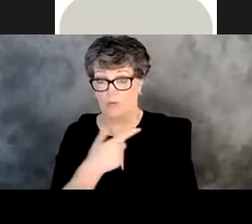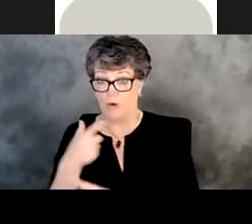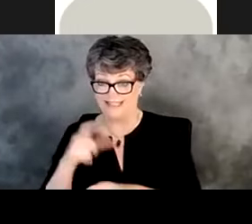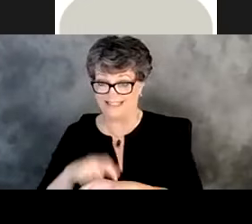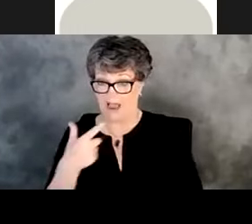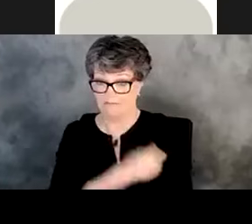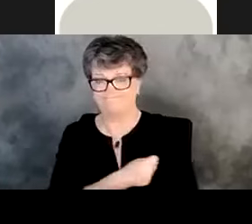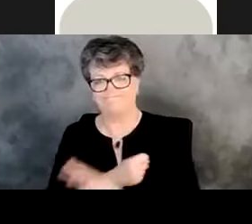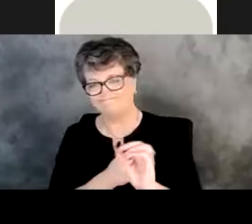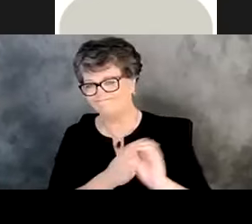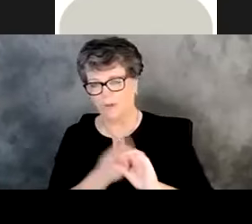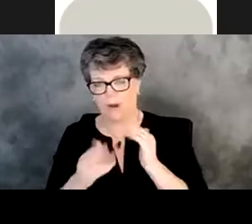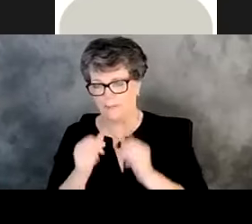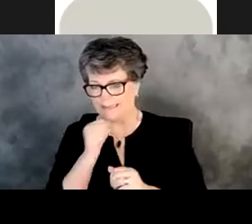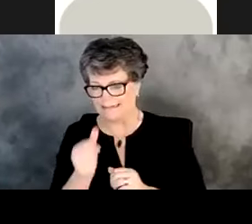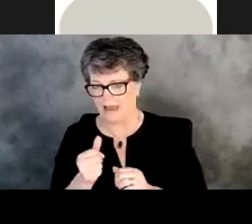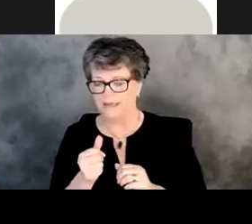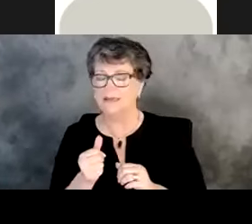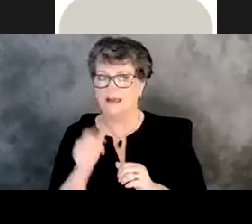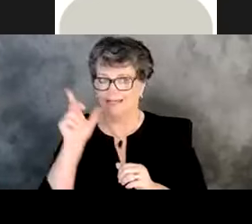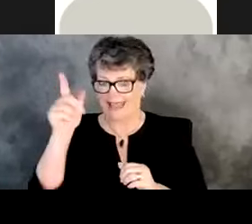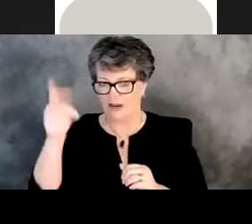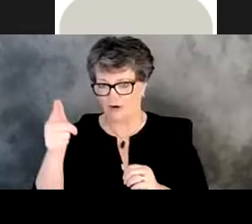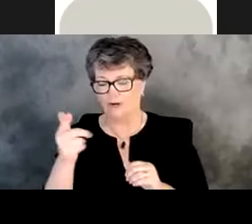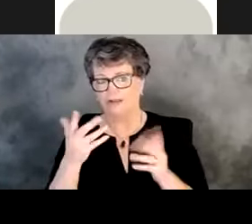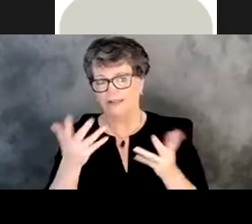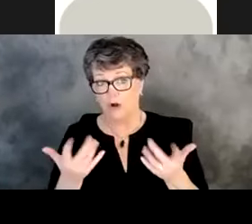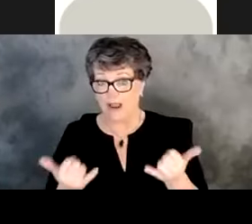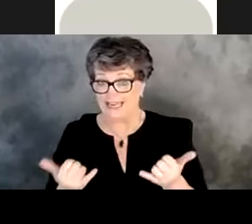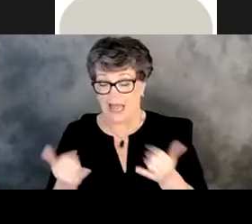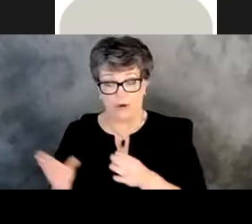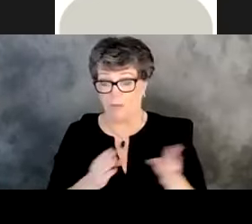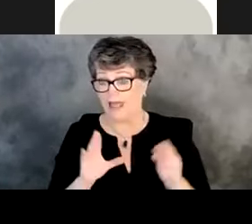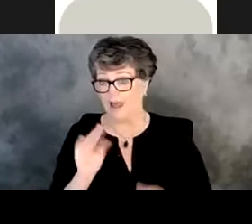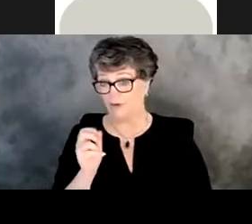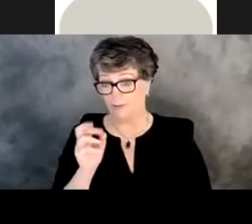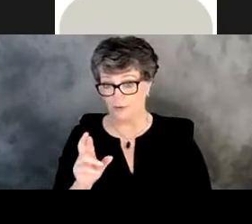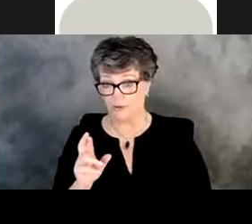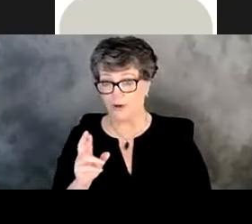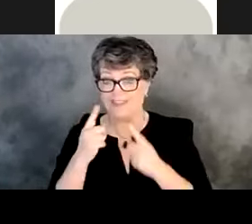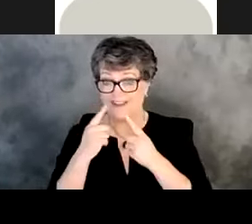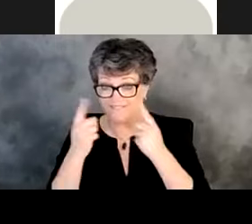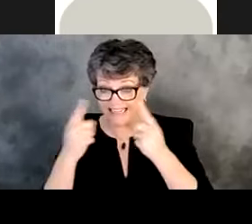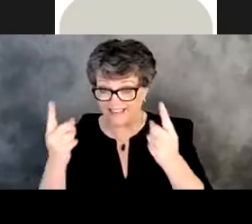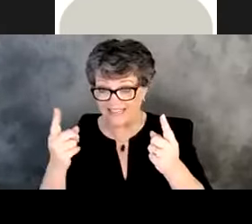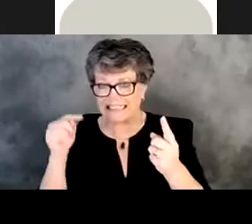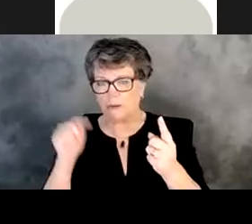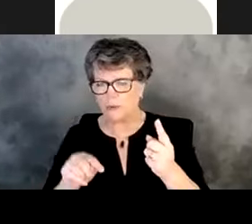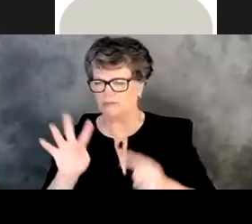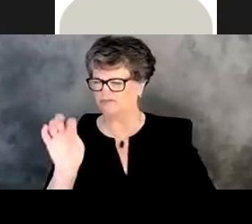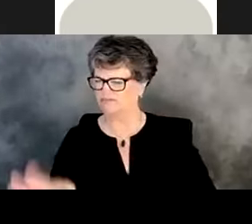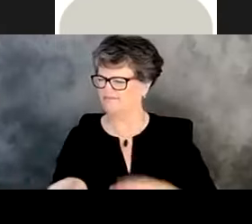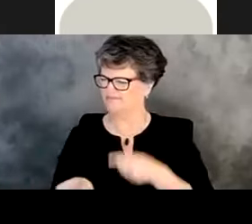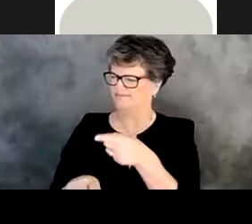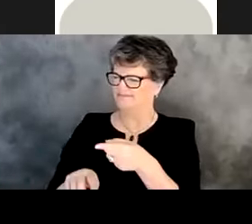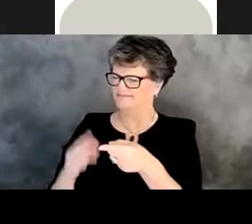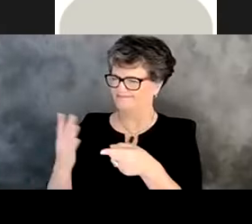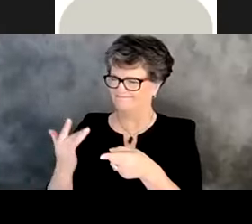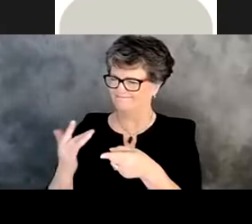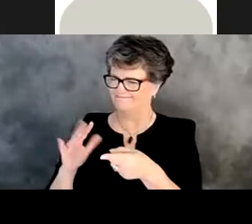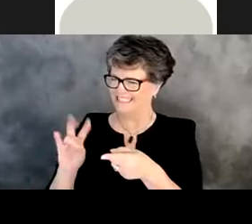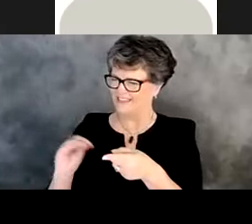current plans to give boosters for Johnson & Johnson. But the effectiveness is also being called into question, which is why